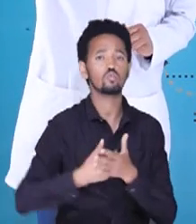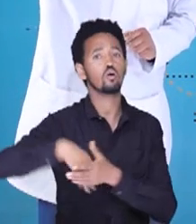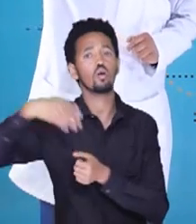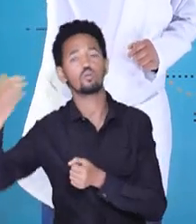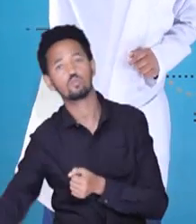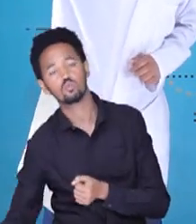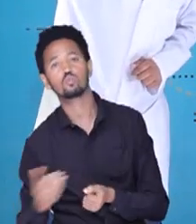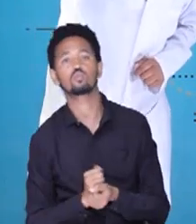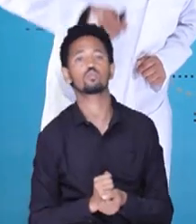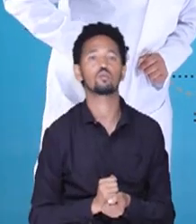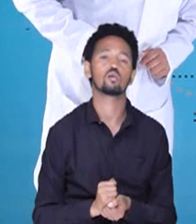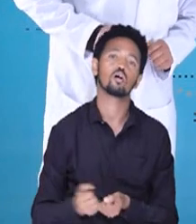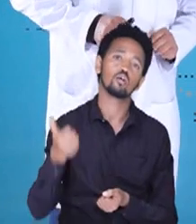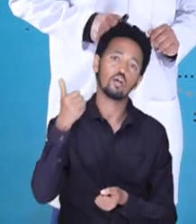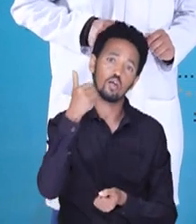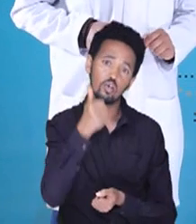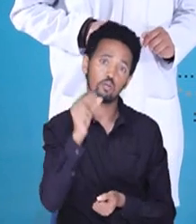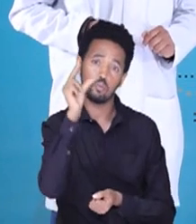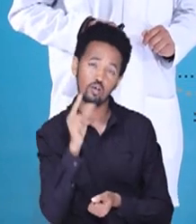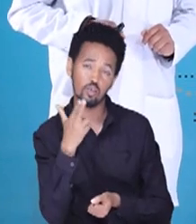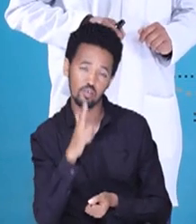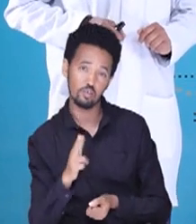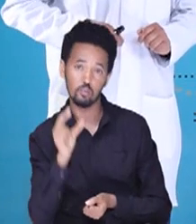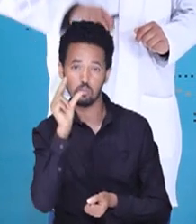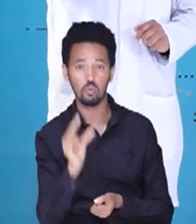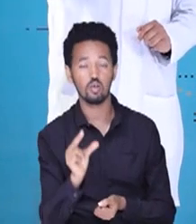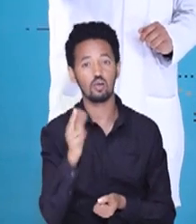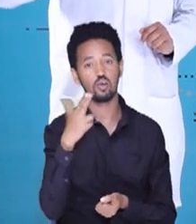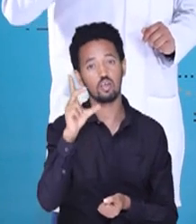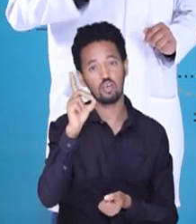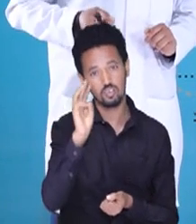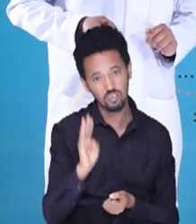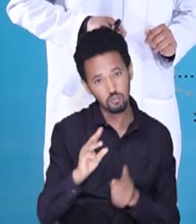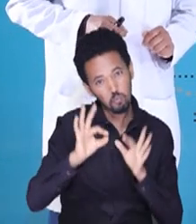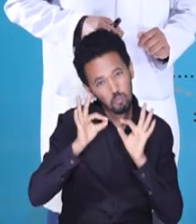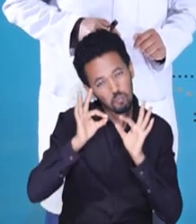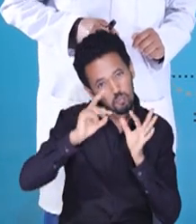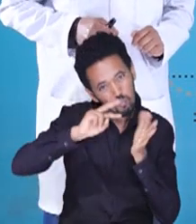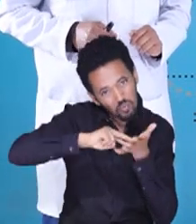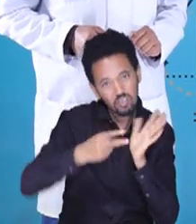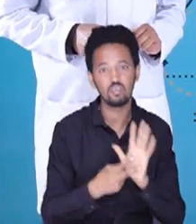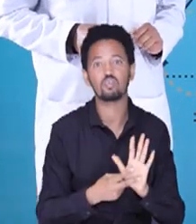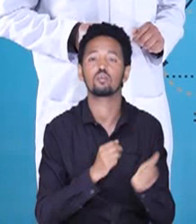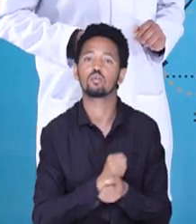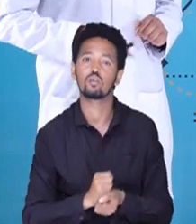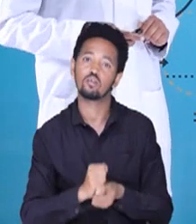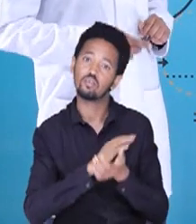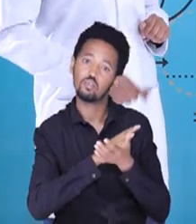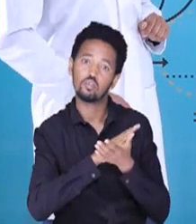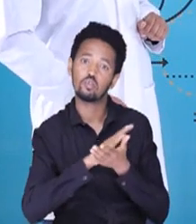the empire as a barbarians. Student, barbarians means uncivilized.